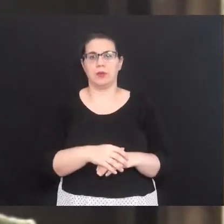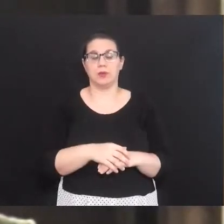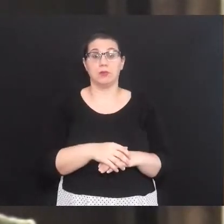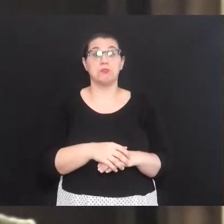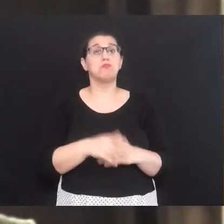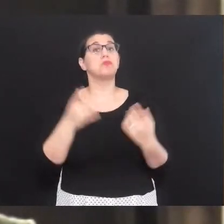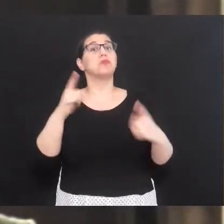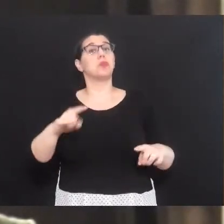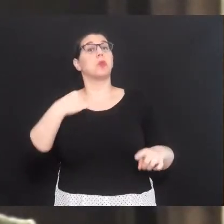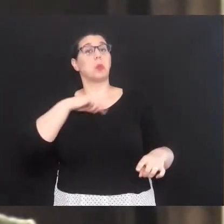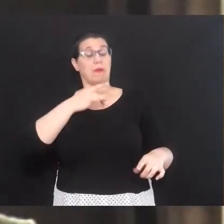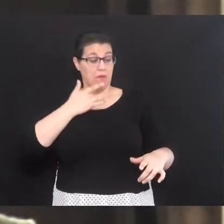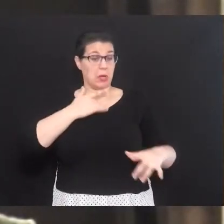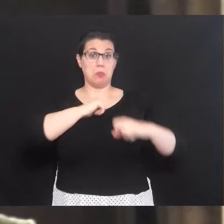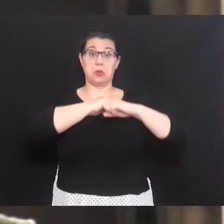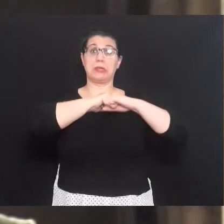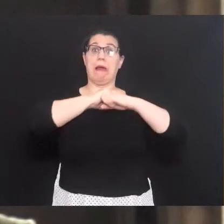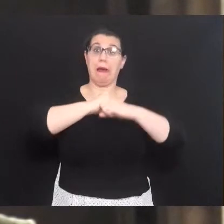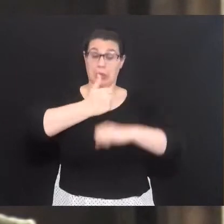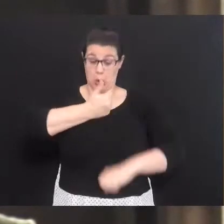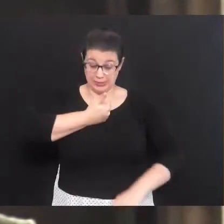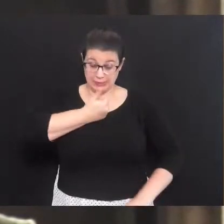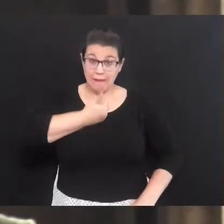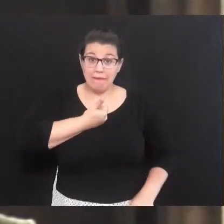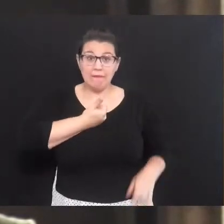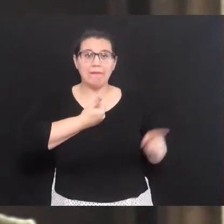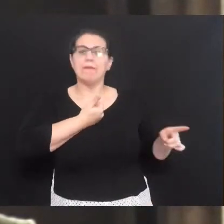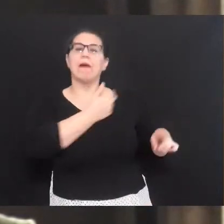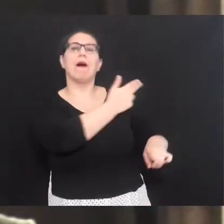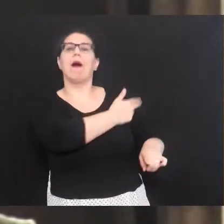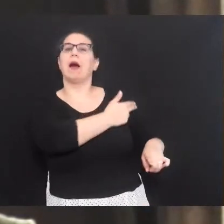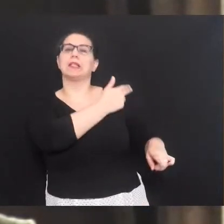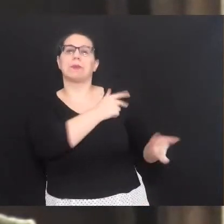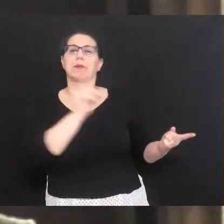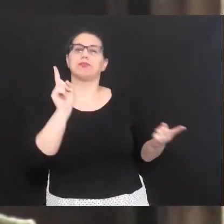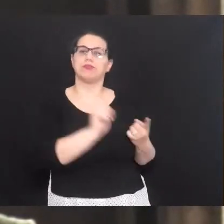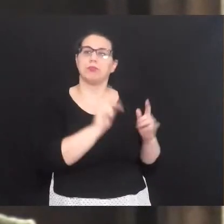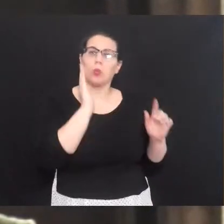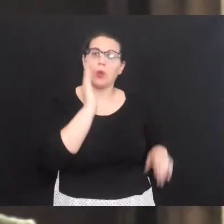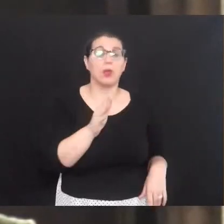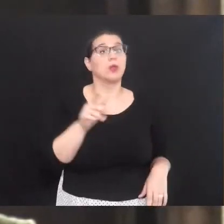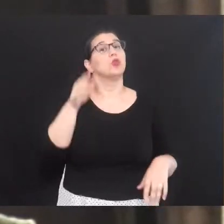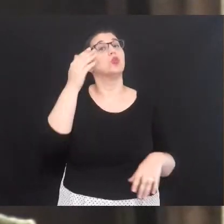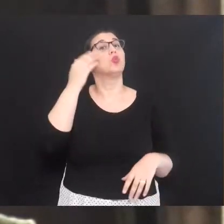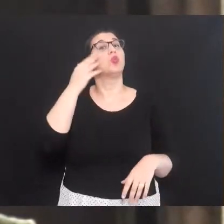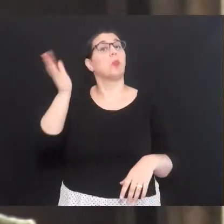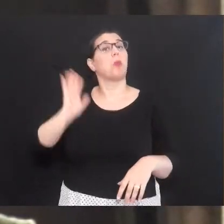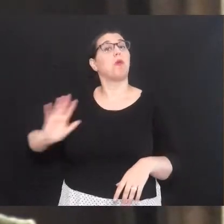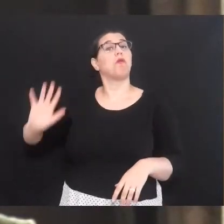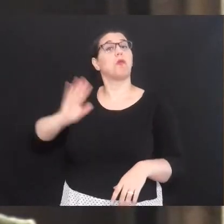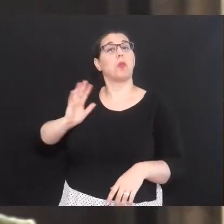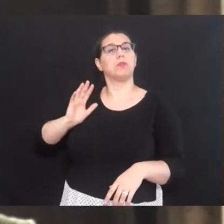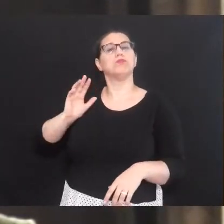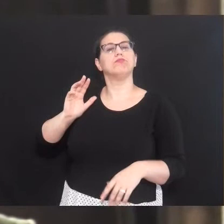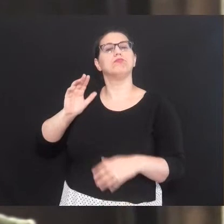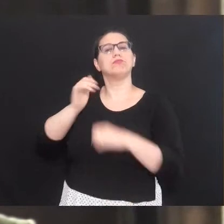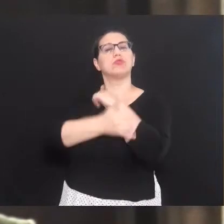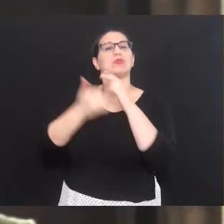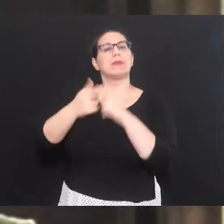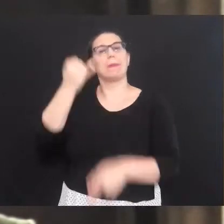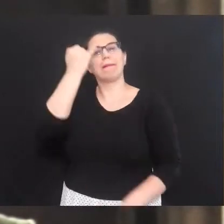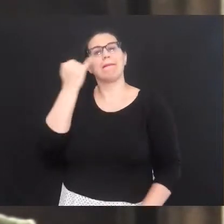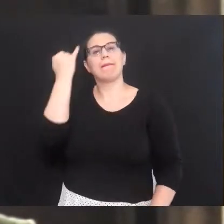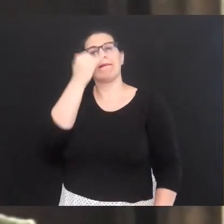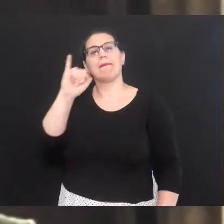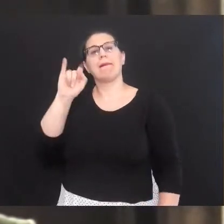stress on our hospital and healthcare systems. And remember, in countries like Italy that got overwhelmed with